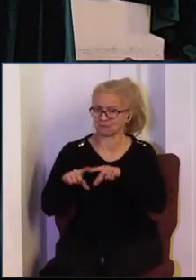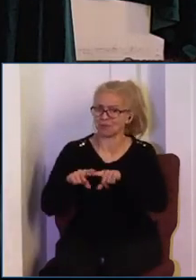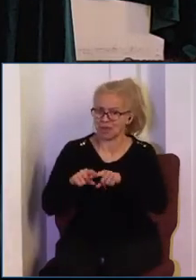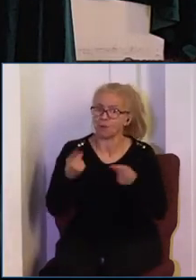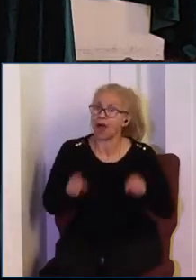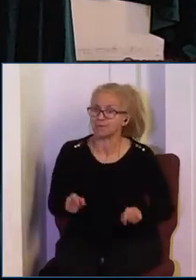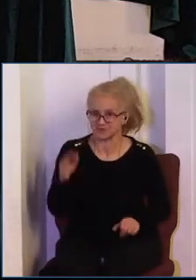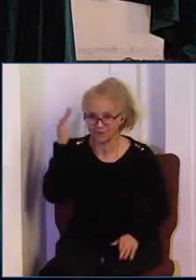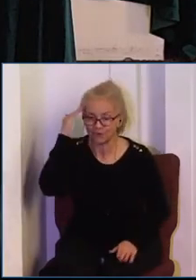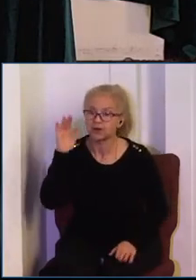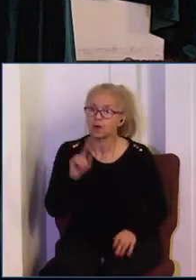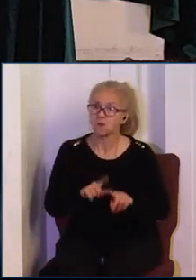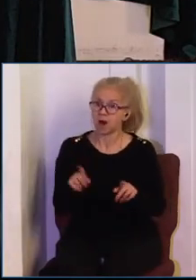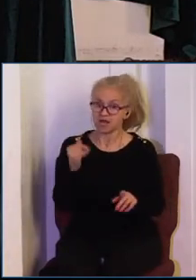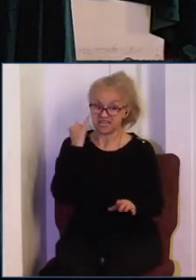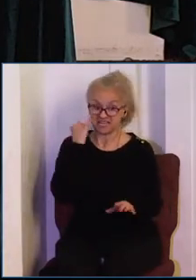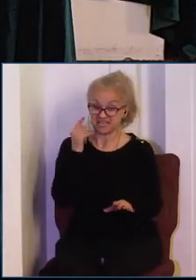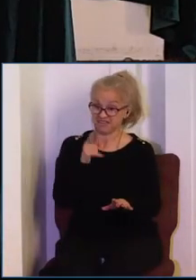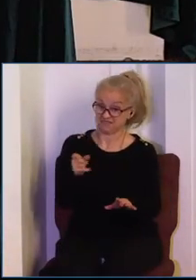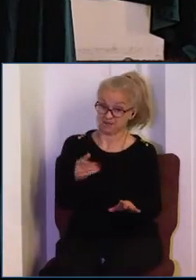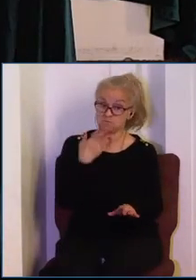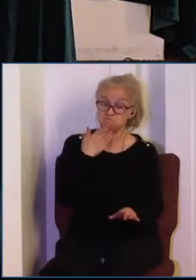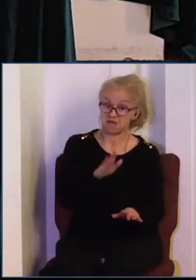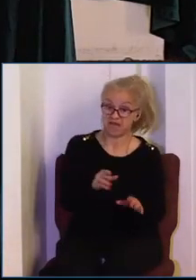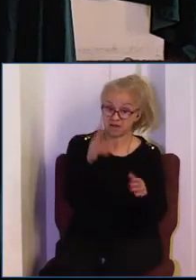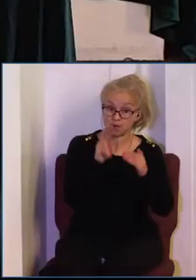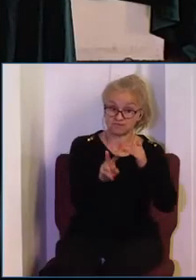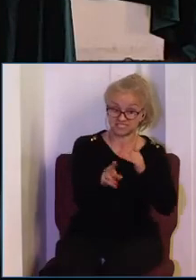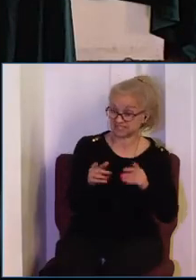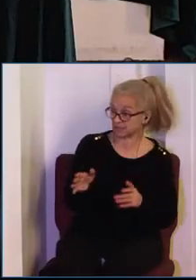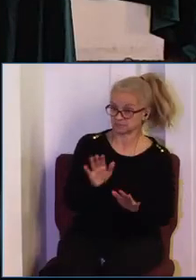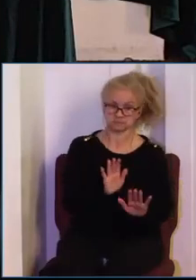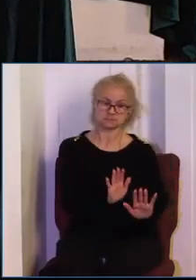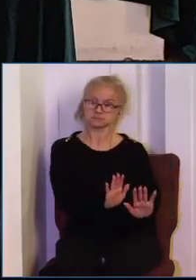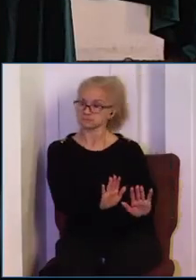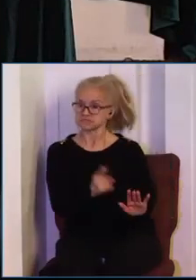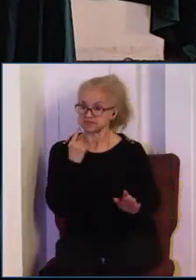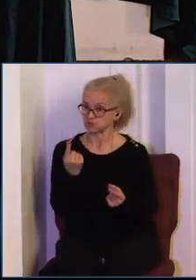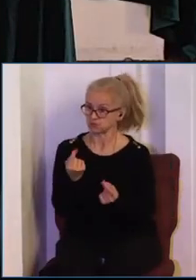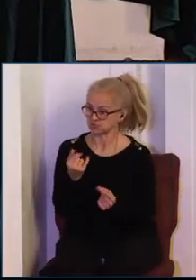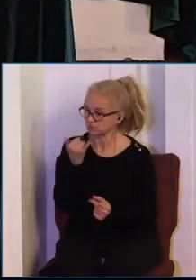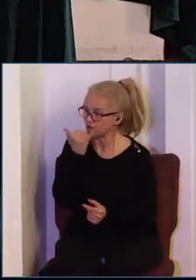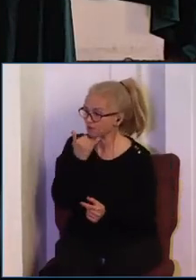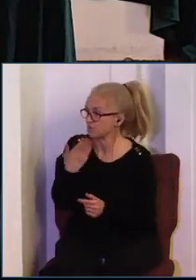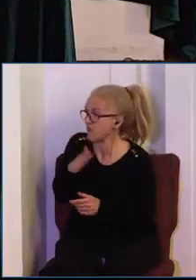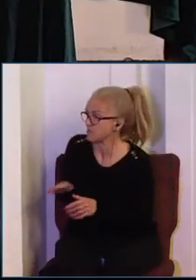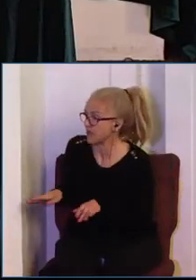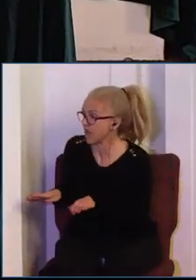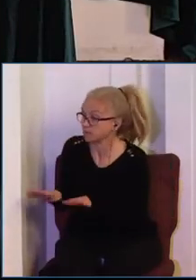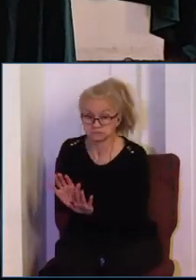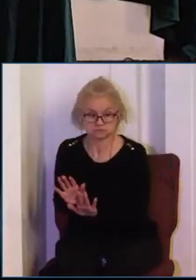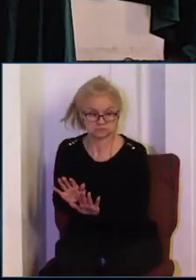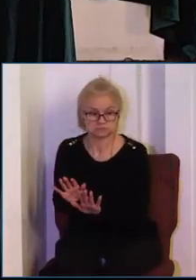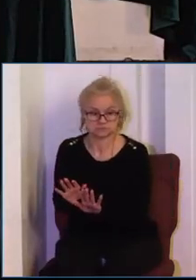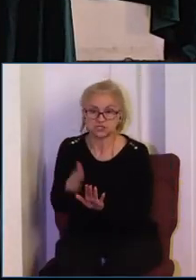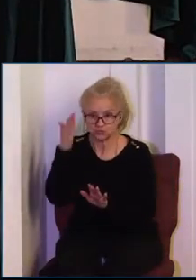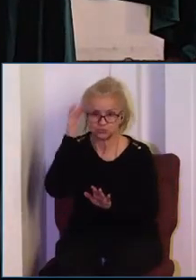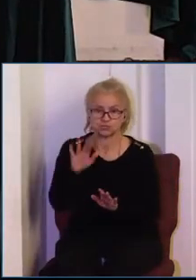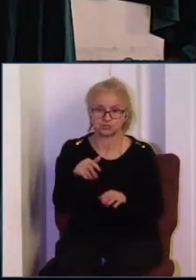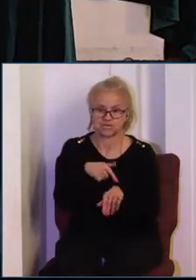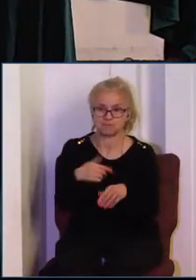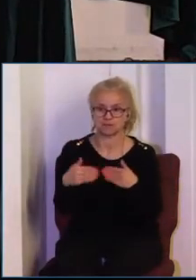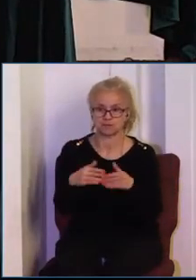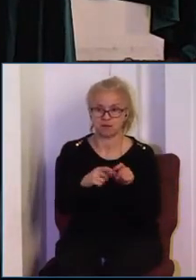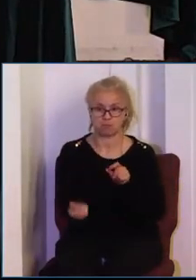pass. But woe unto you if it was a bad prophecy, if you were doing something wrong because you knew your time was